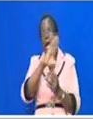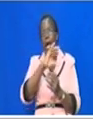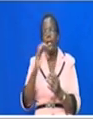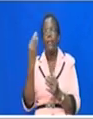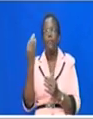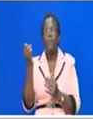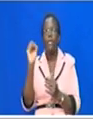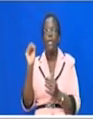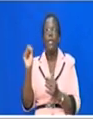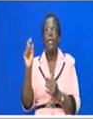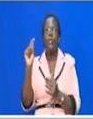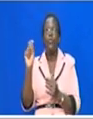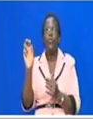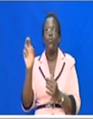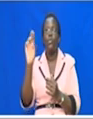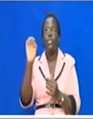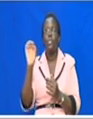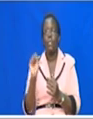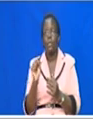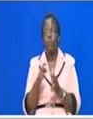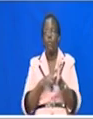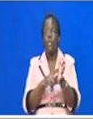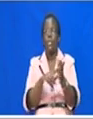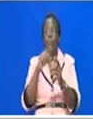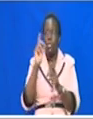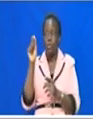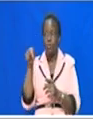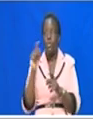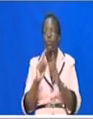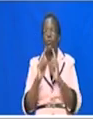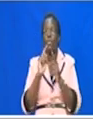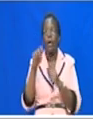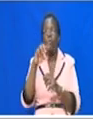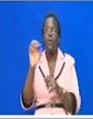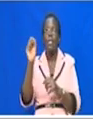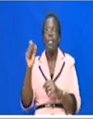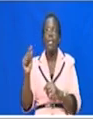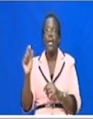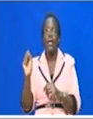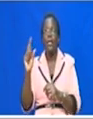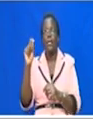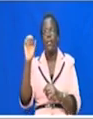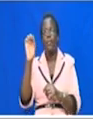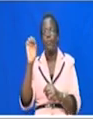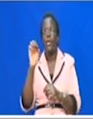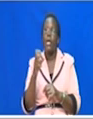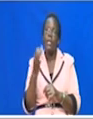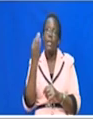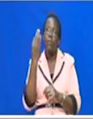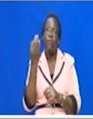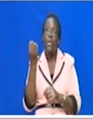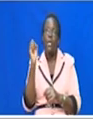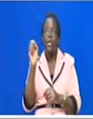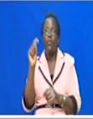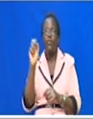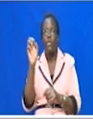features. So if, for example, this question talks about state, 2 features of